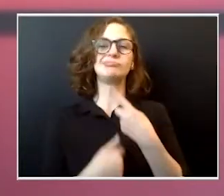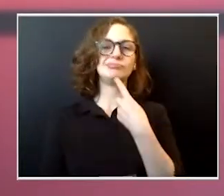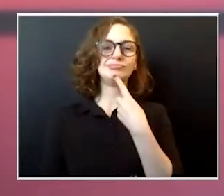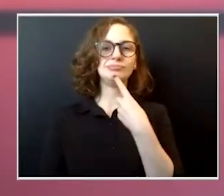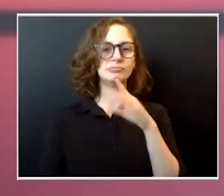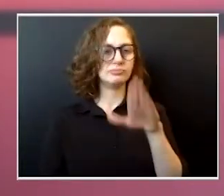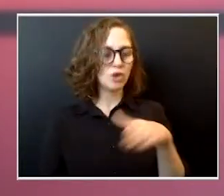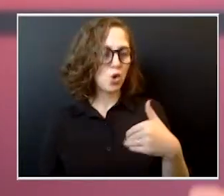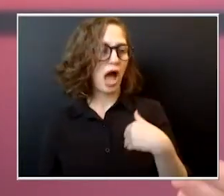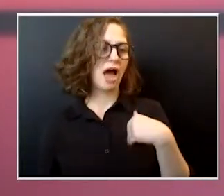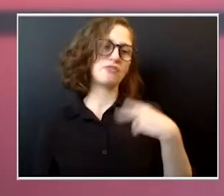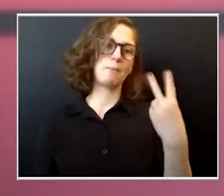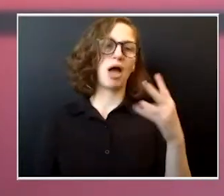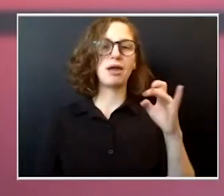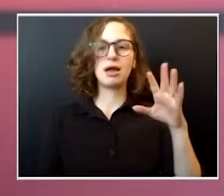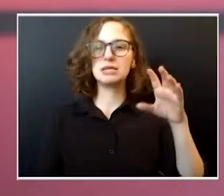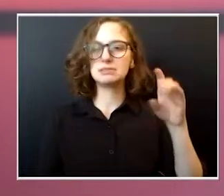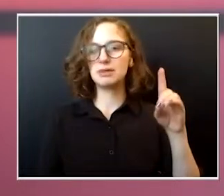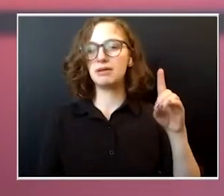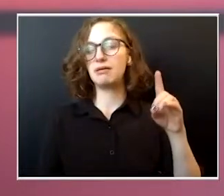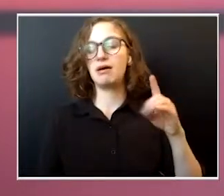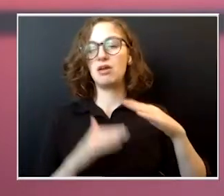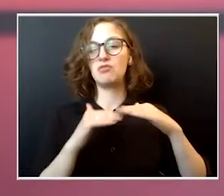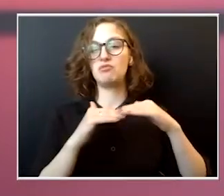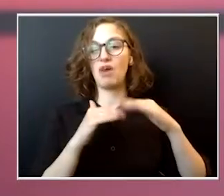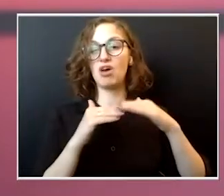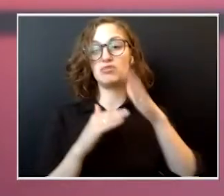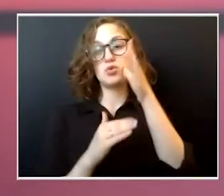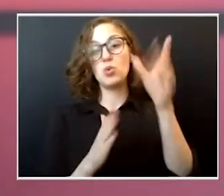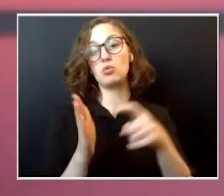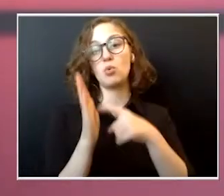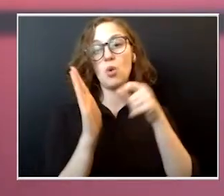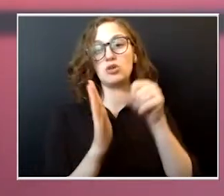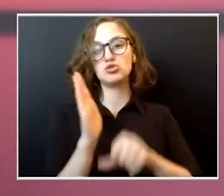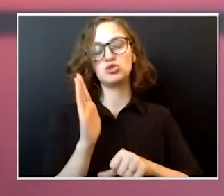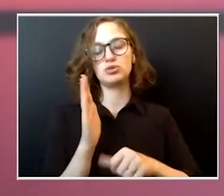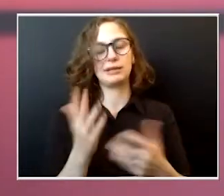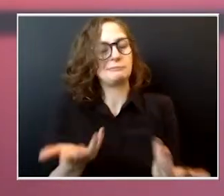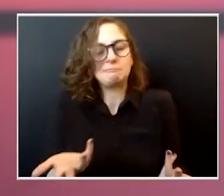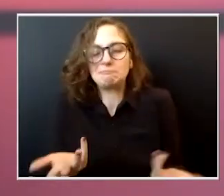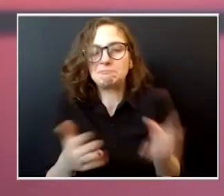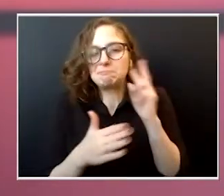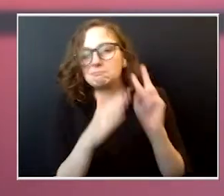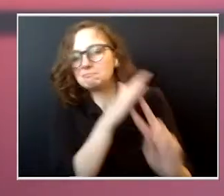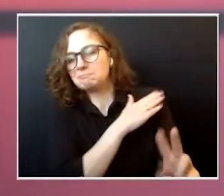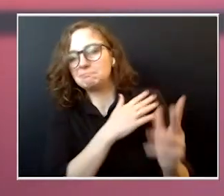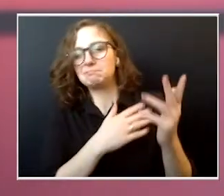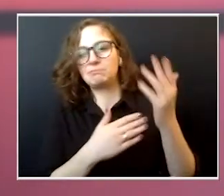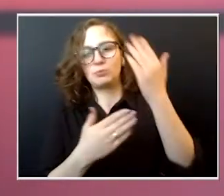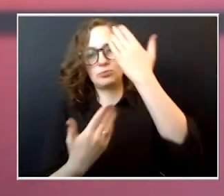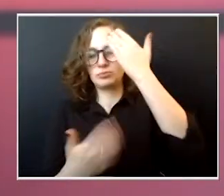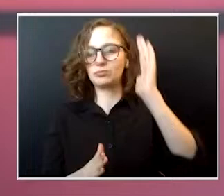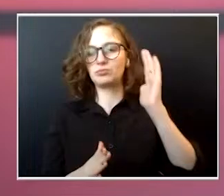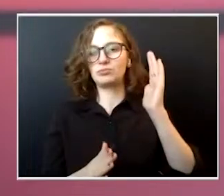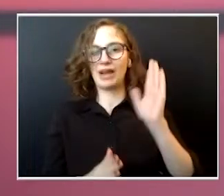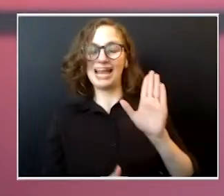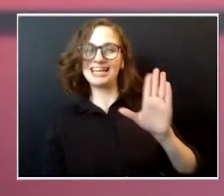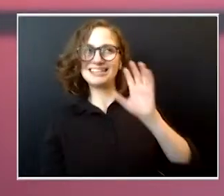valve and then you'll need surgery like Todd did at his age versus one of the other categories.